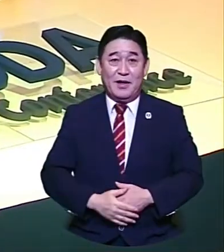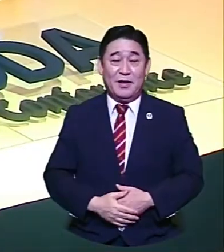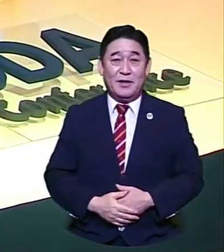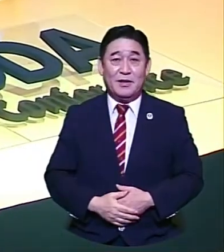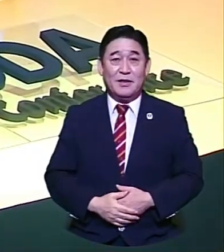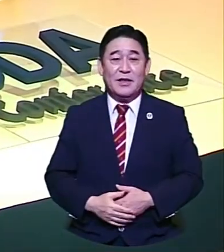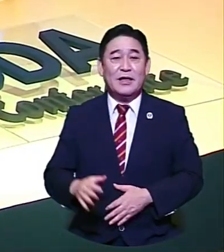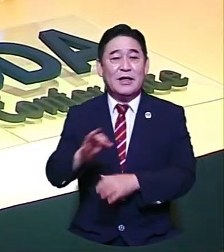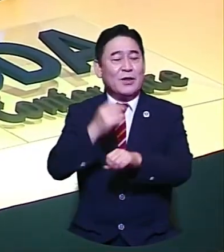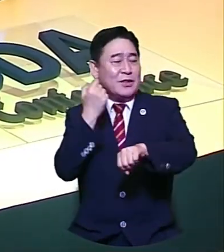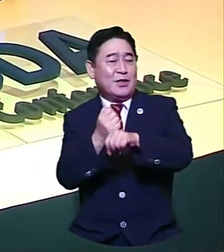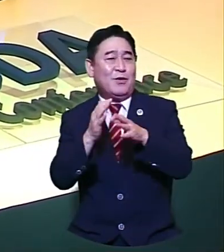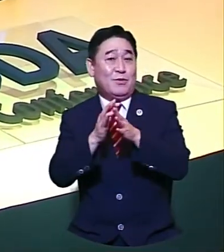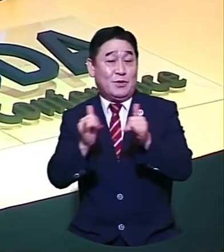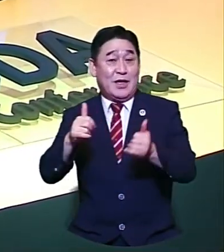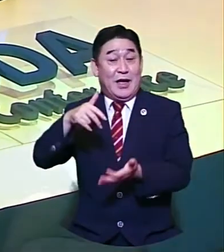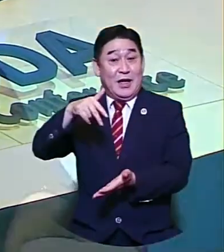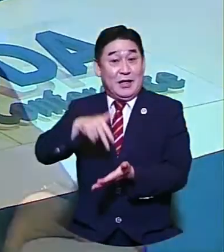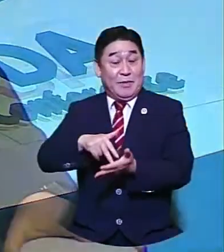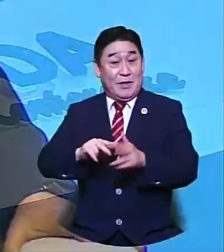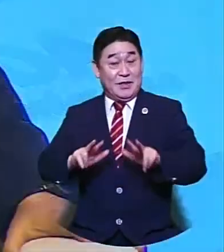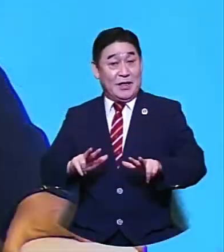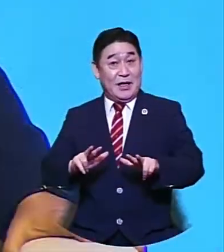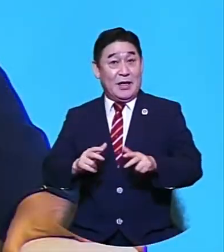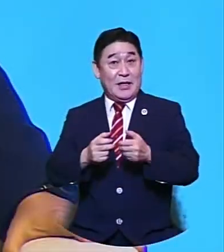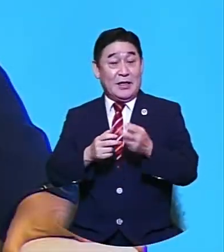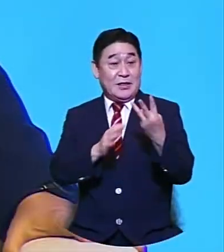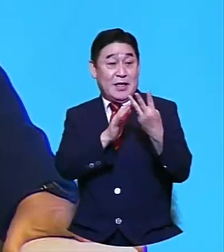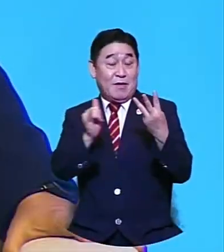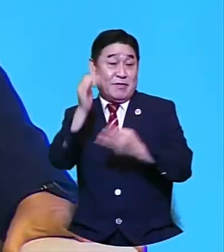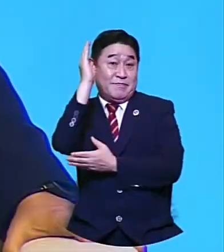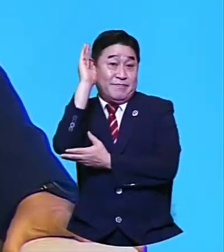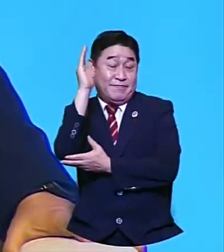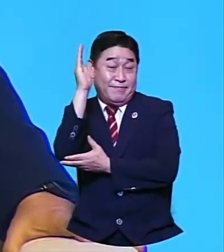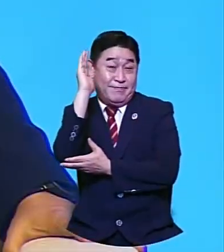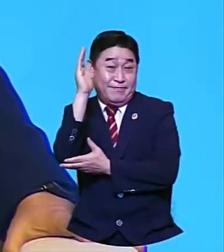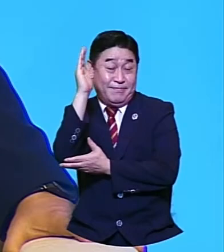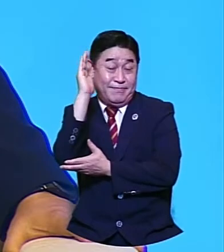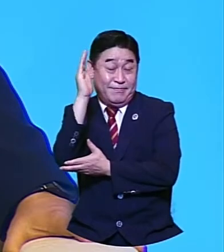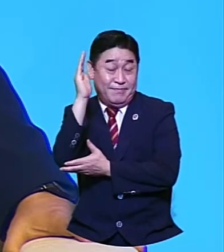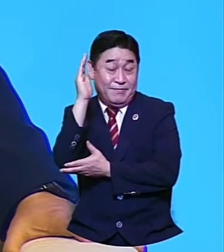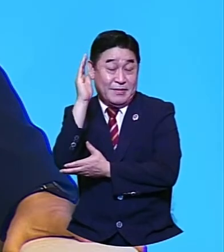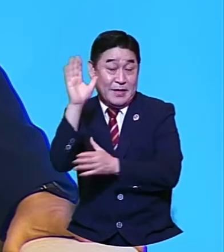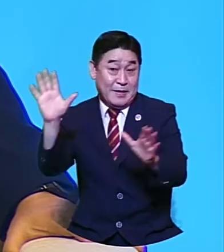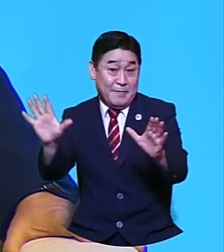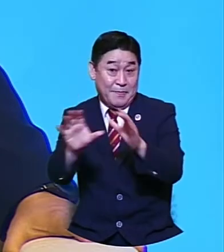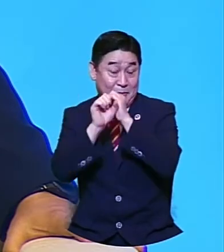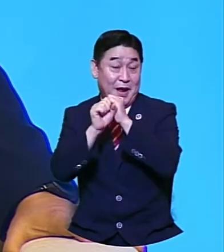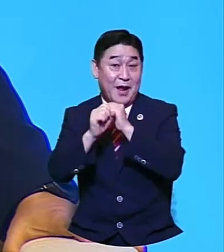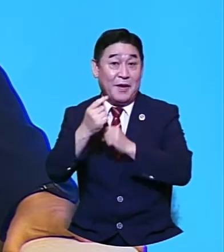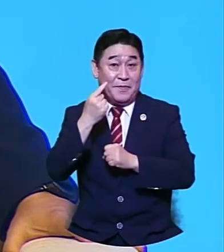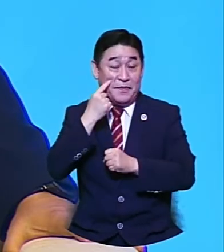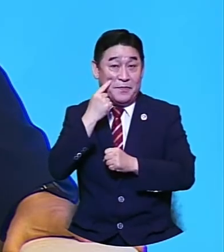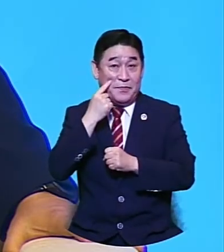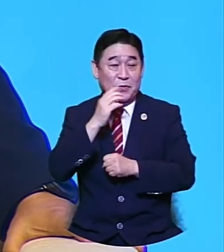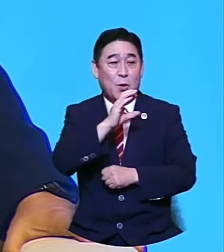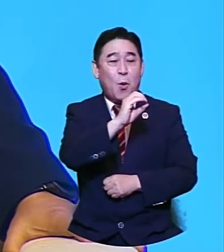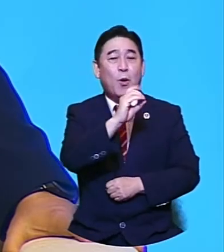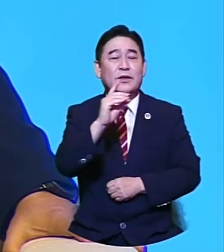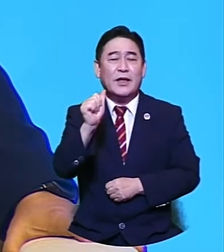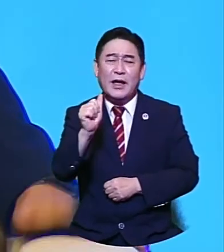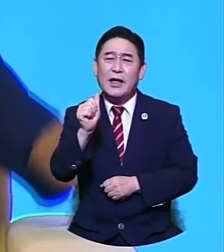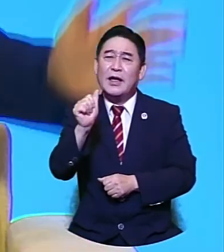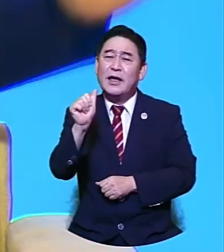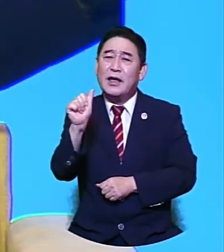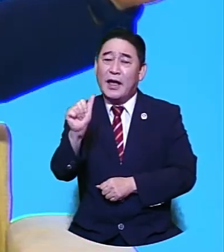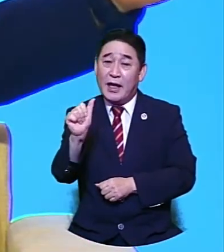the answers of these three speakers, in your ODA equation, if you add this time dimension and